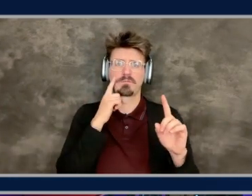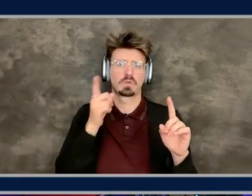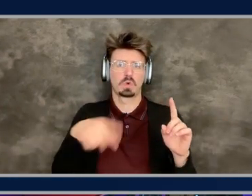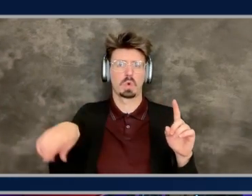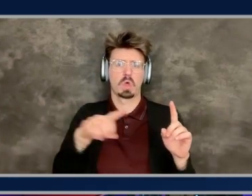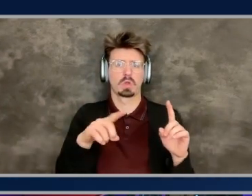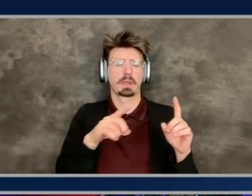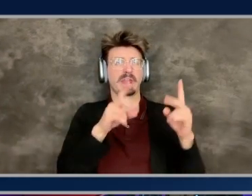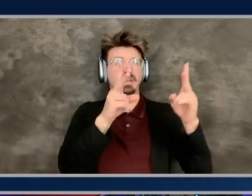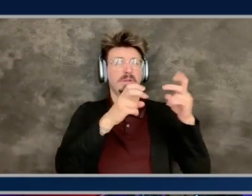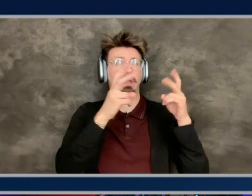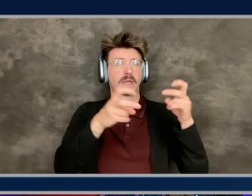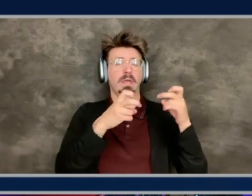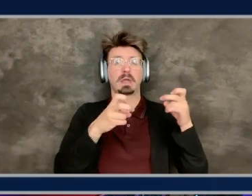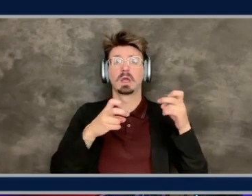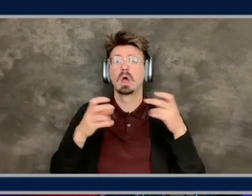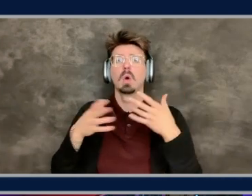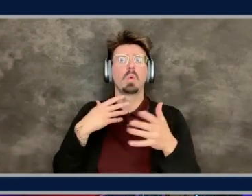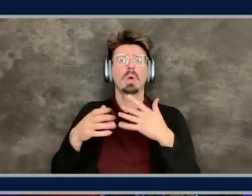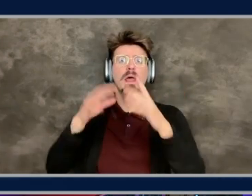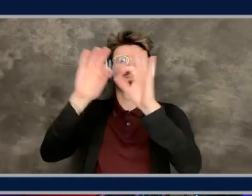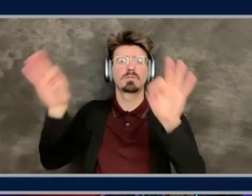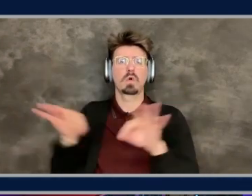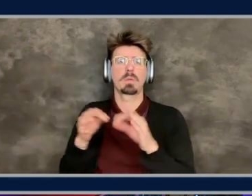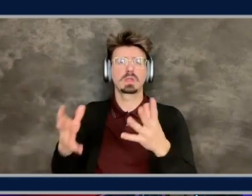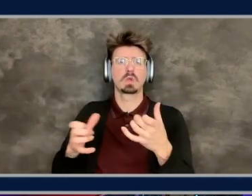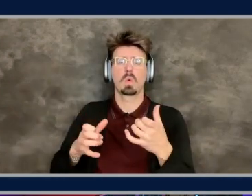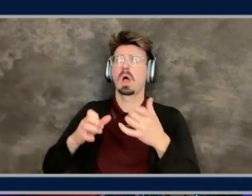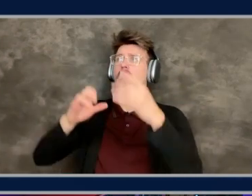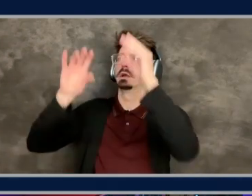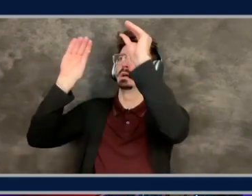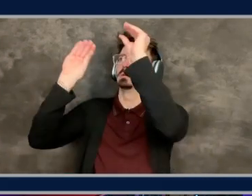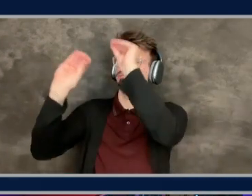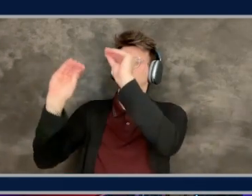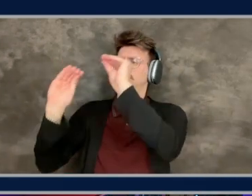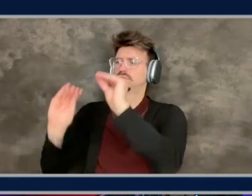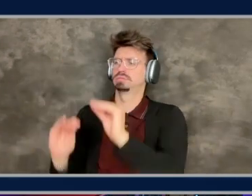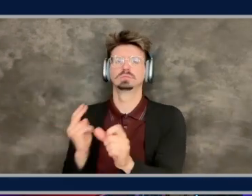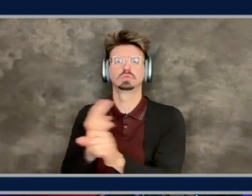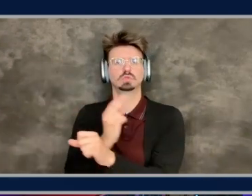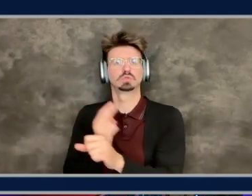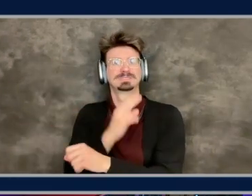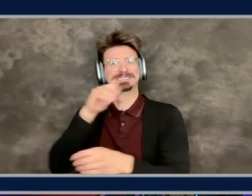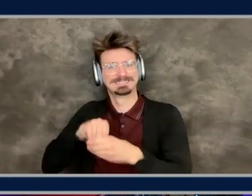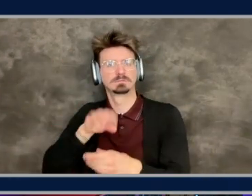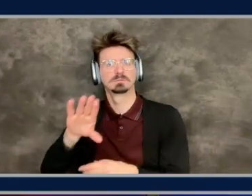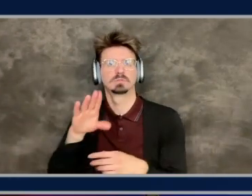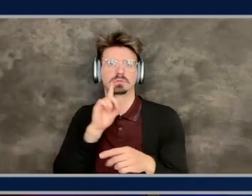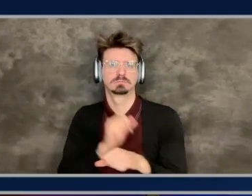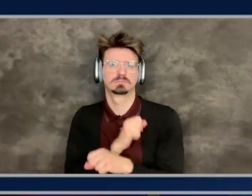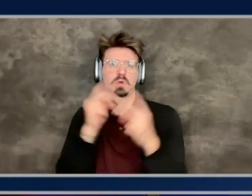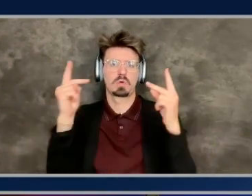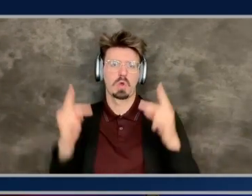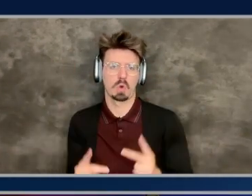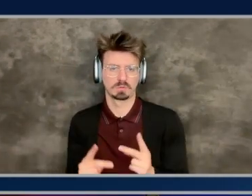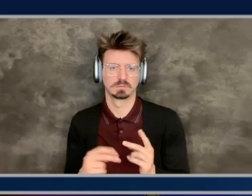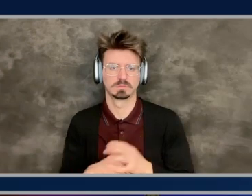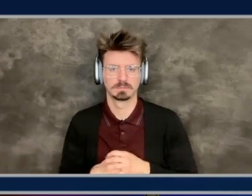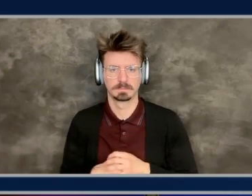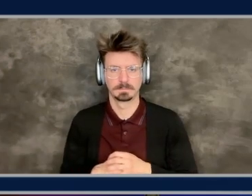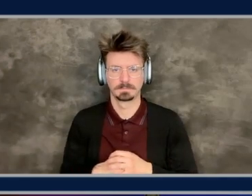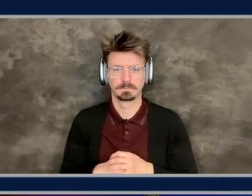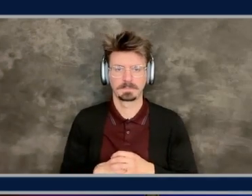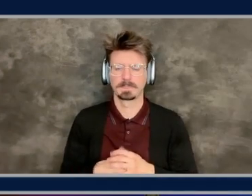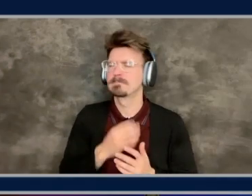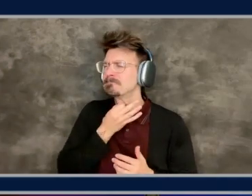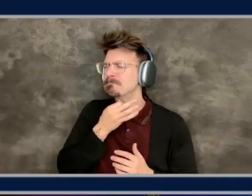format that you're looking for, and then to start to enhance that and use that in your actual code. What are the options for the formats?